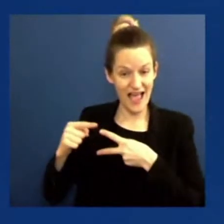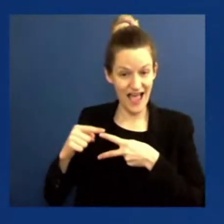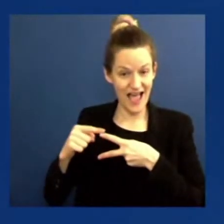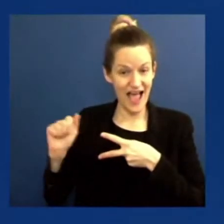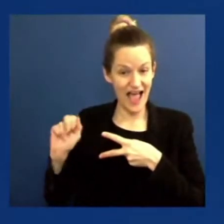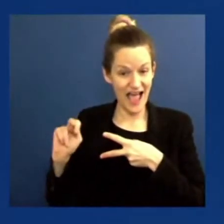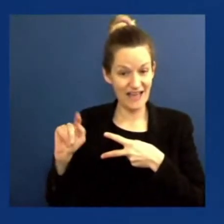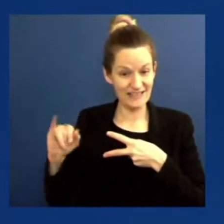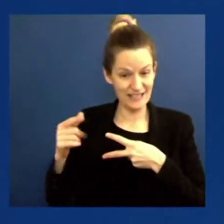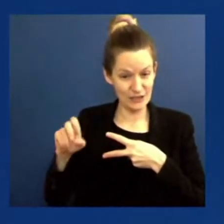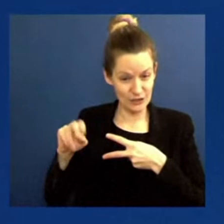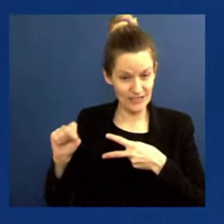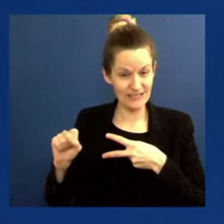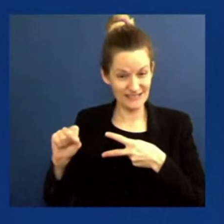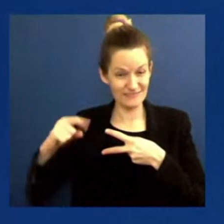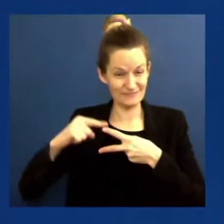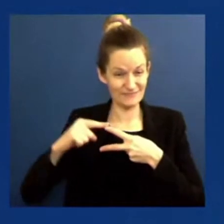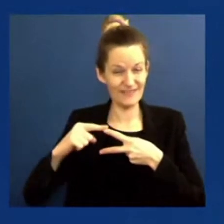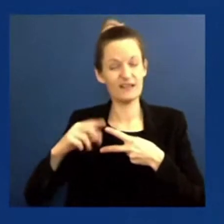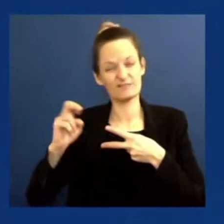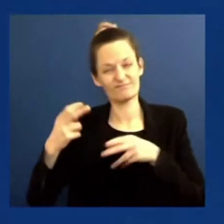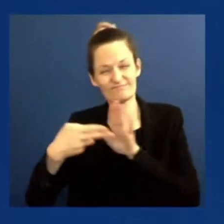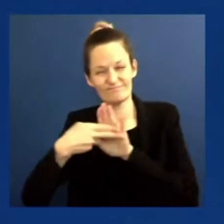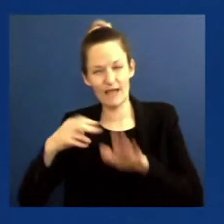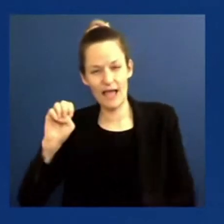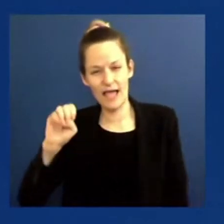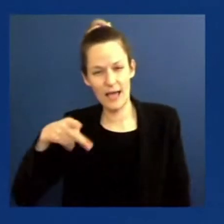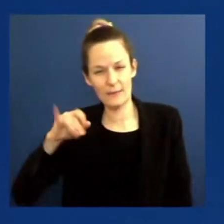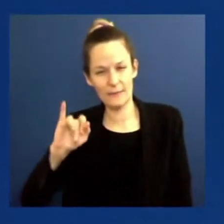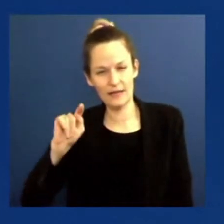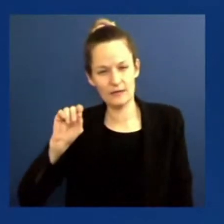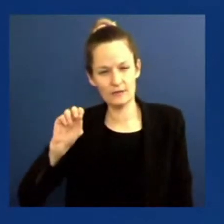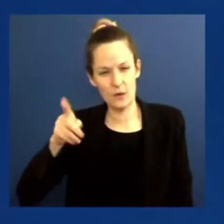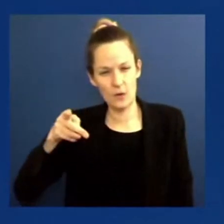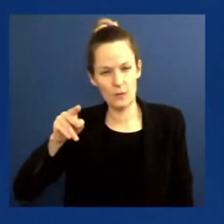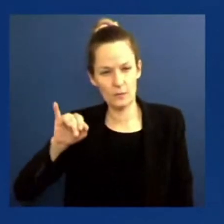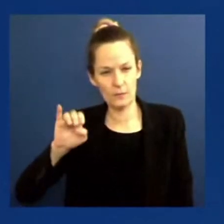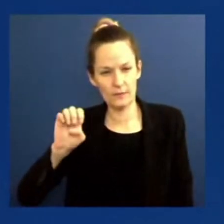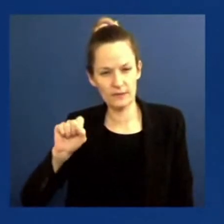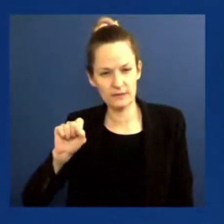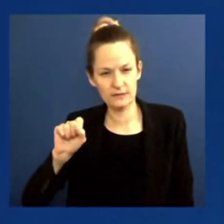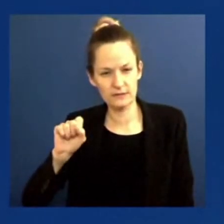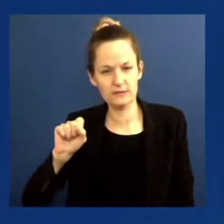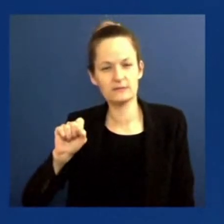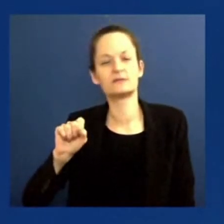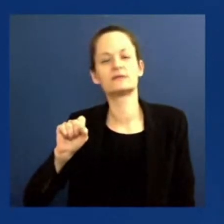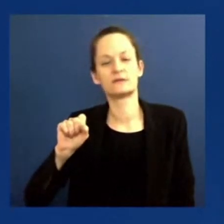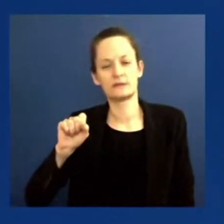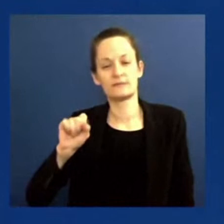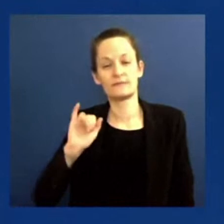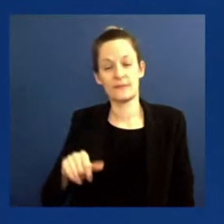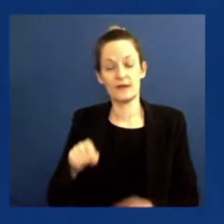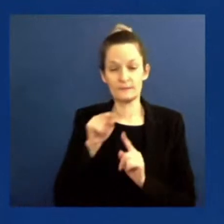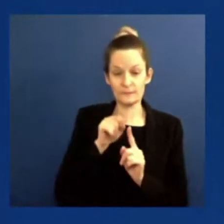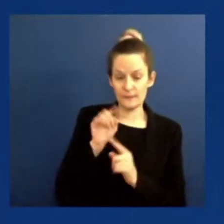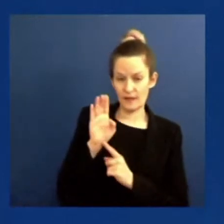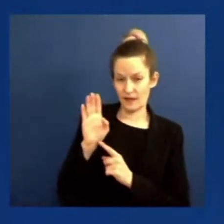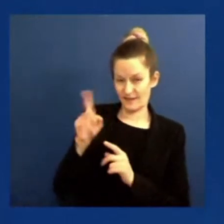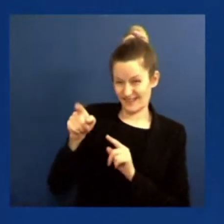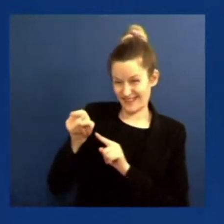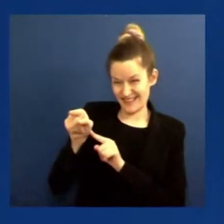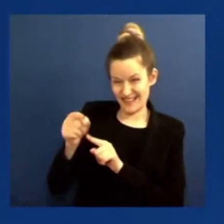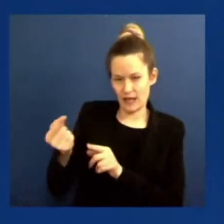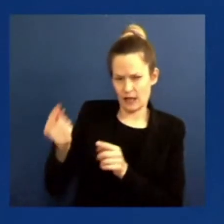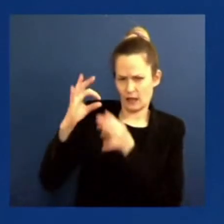to us? It does because B cells specifically respond and react to